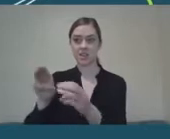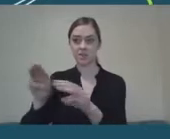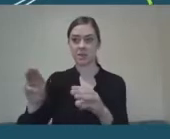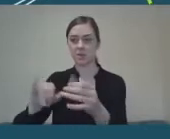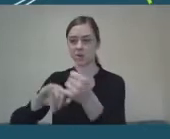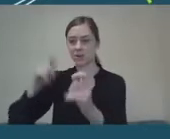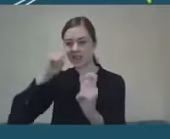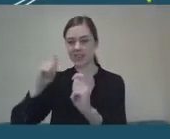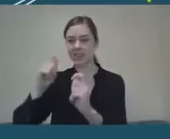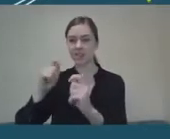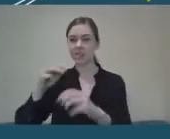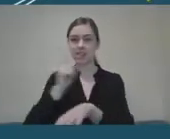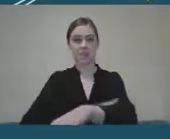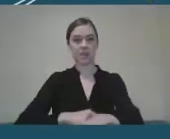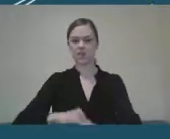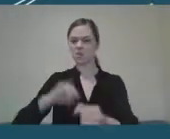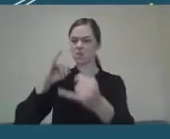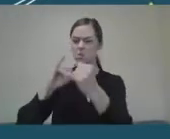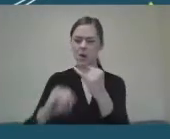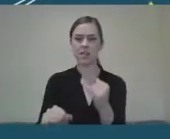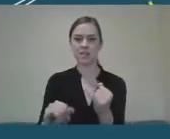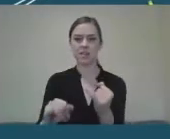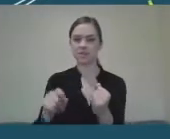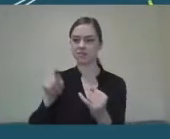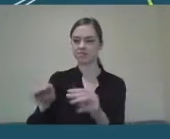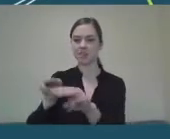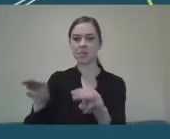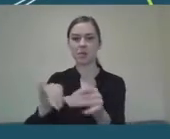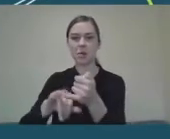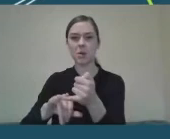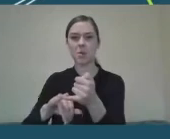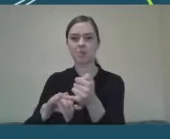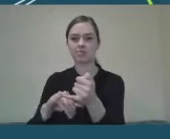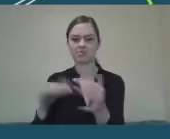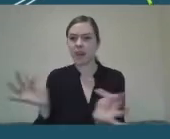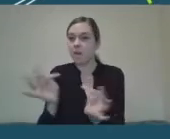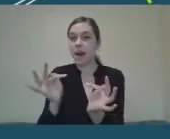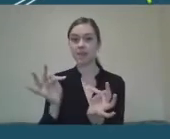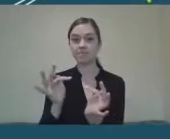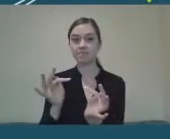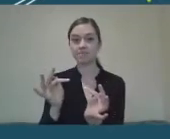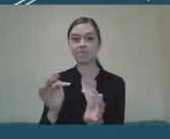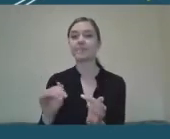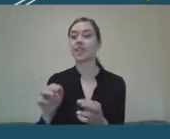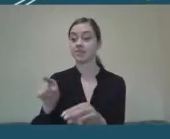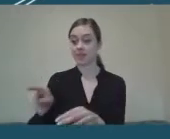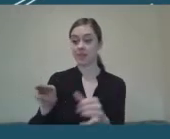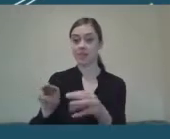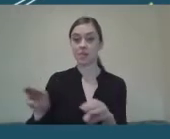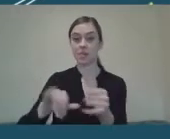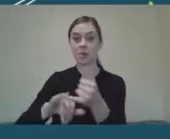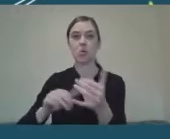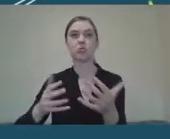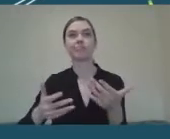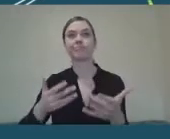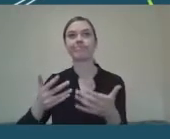worst case scenario. They're the people who are afraid of it. And they're the people who aren't